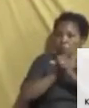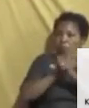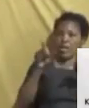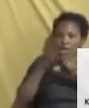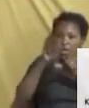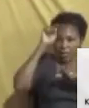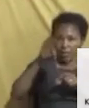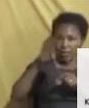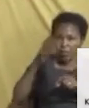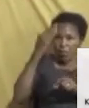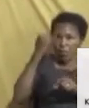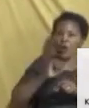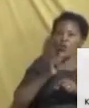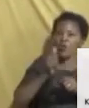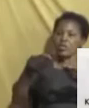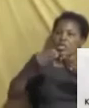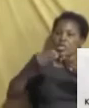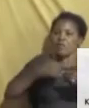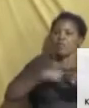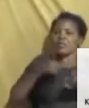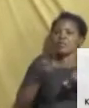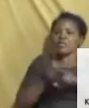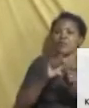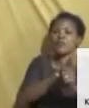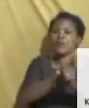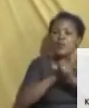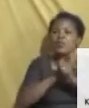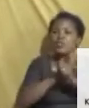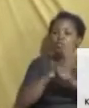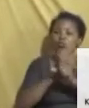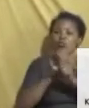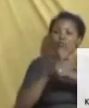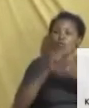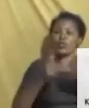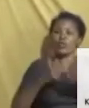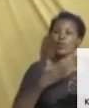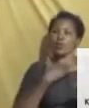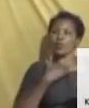not giving me similar immunity to do that which I must do?